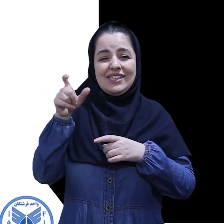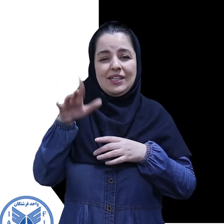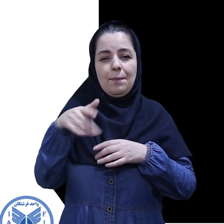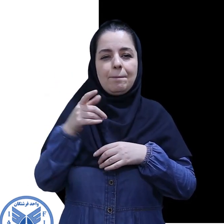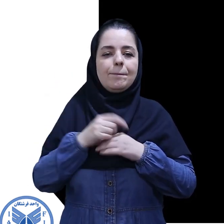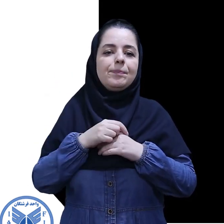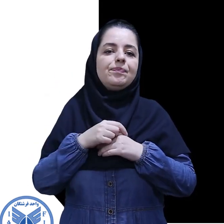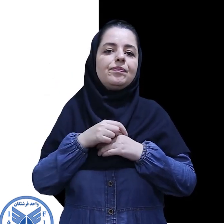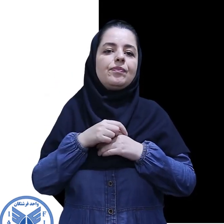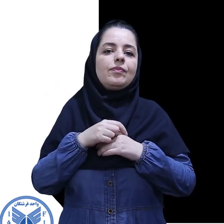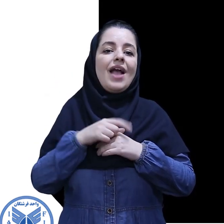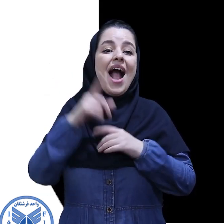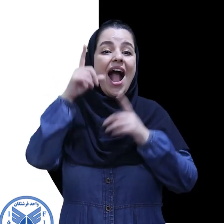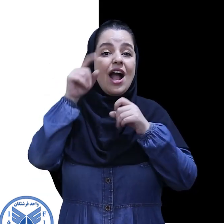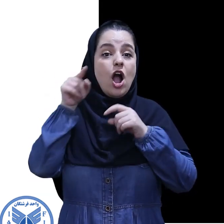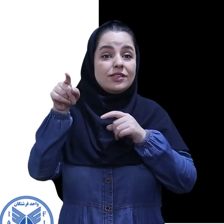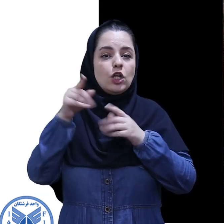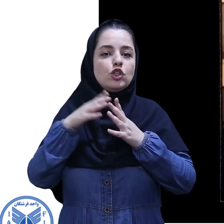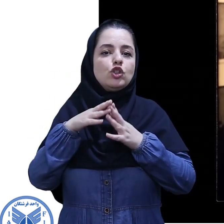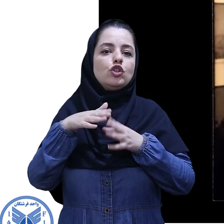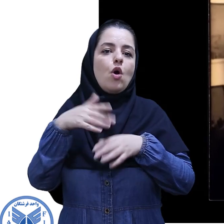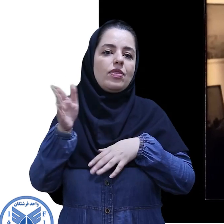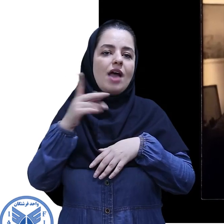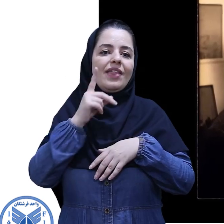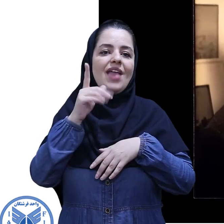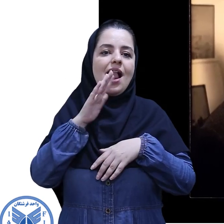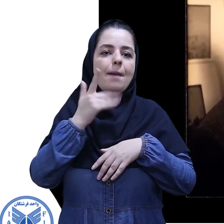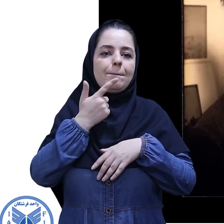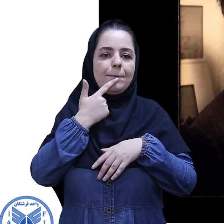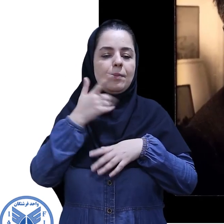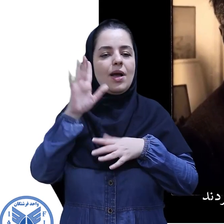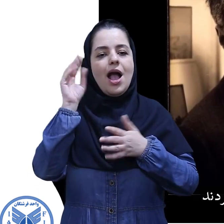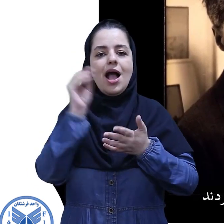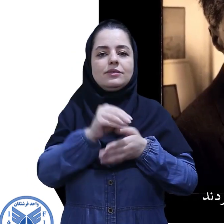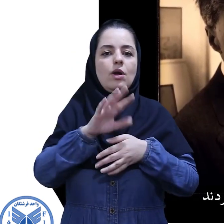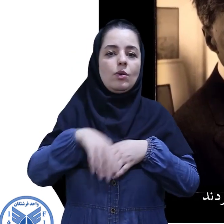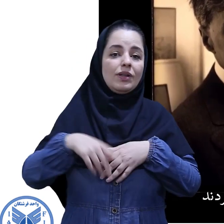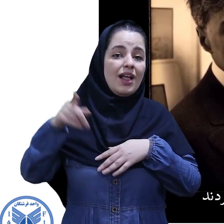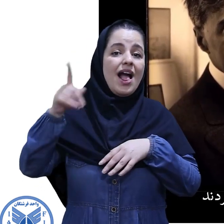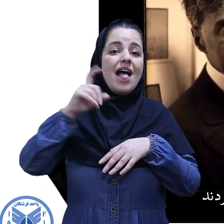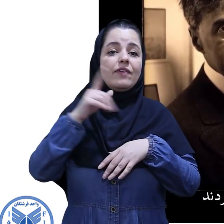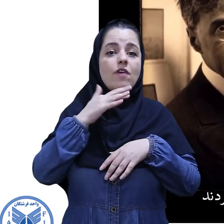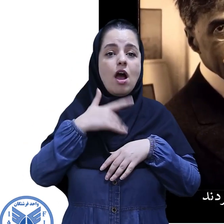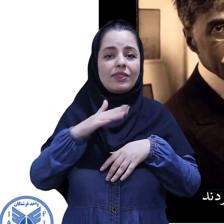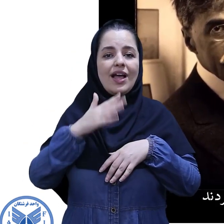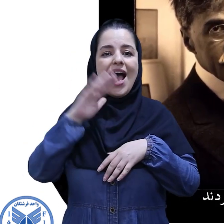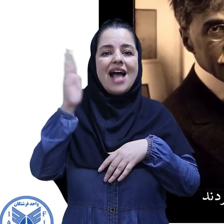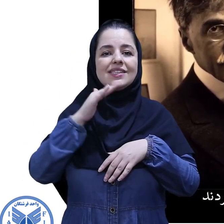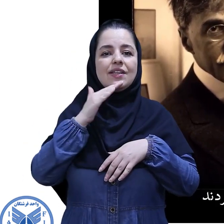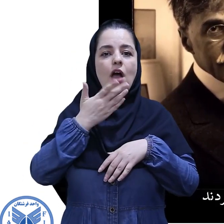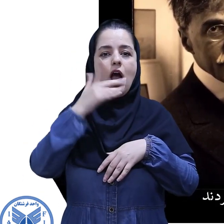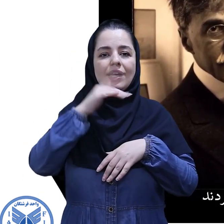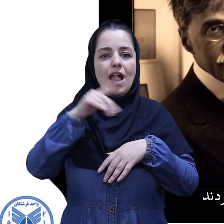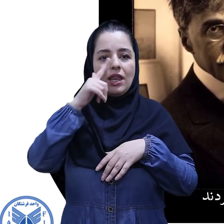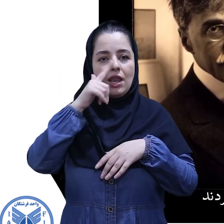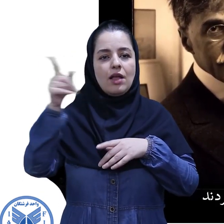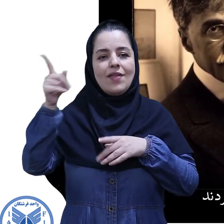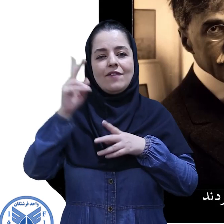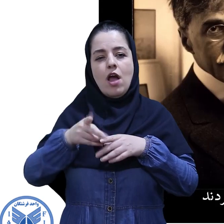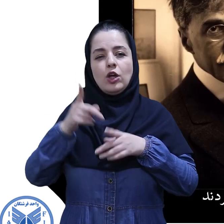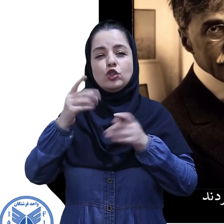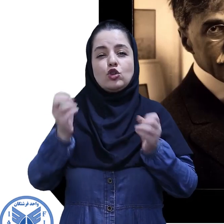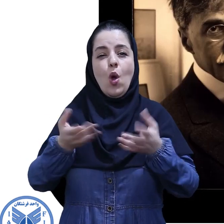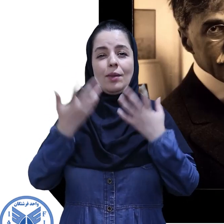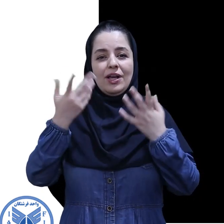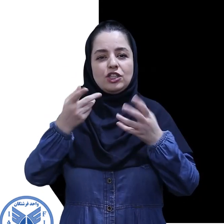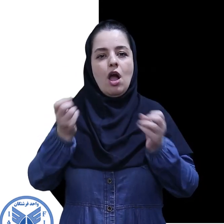most associated with what was called the photosecession. He and Edward Steichen actually co-founded